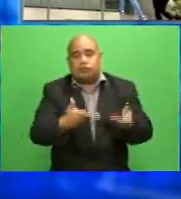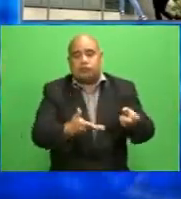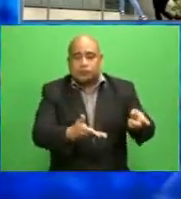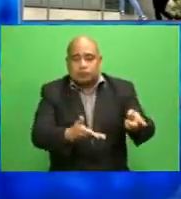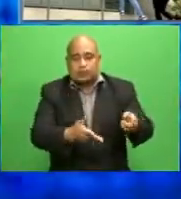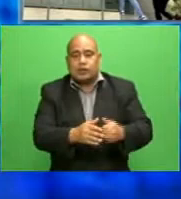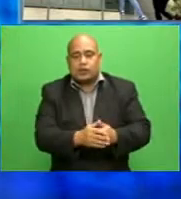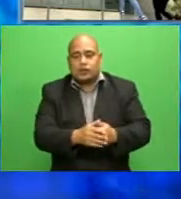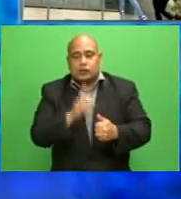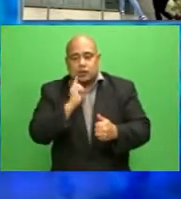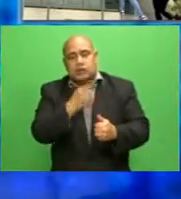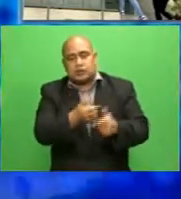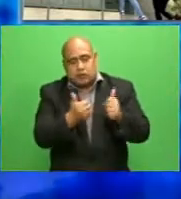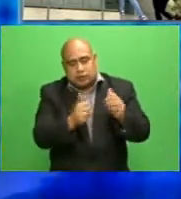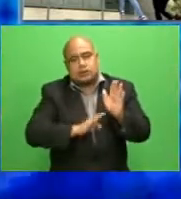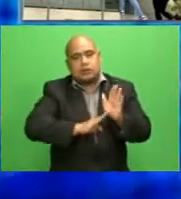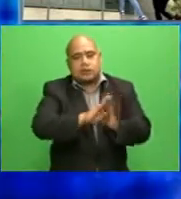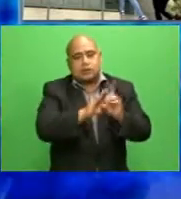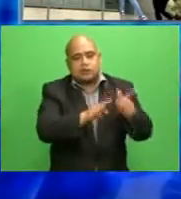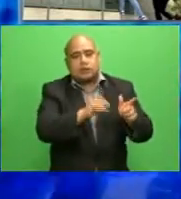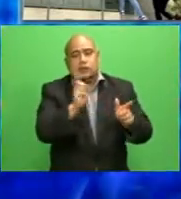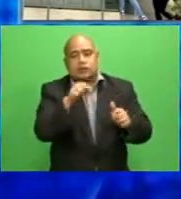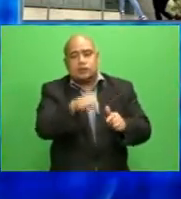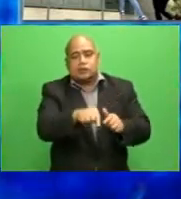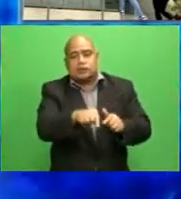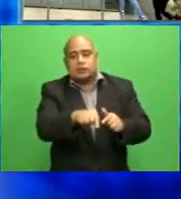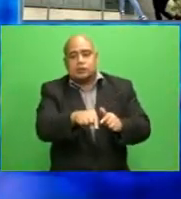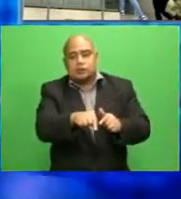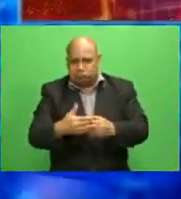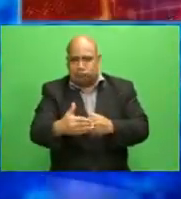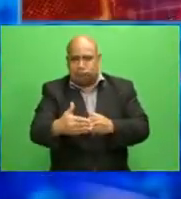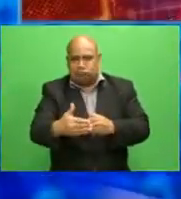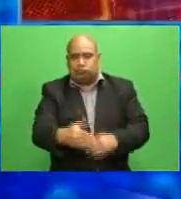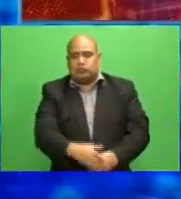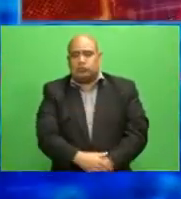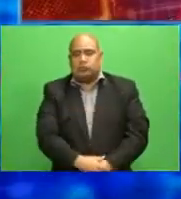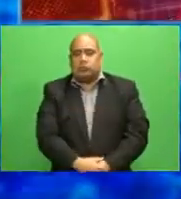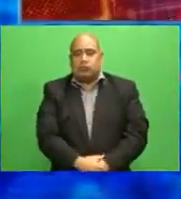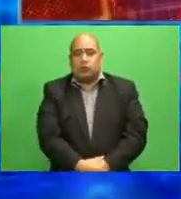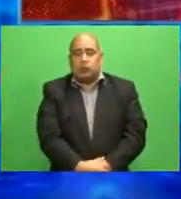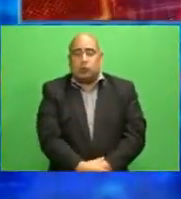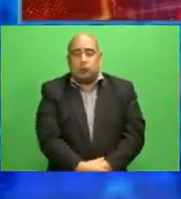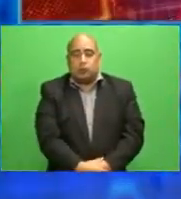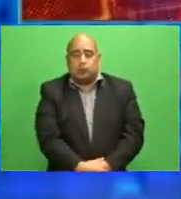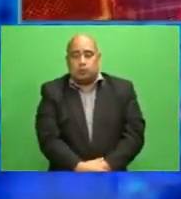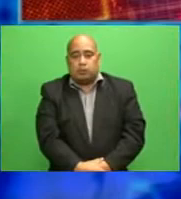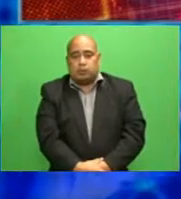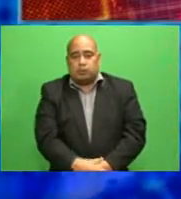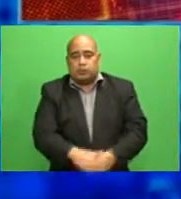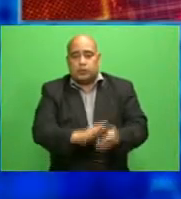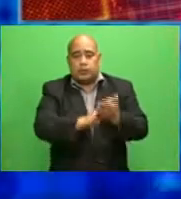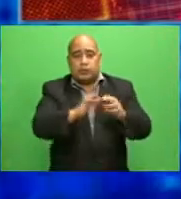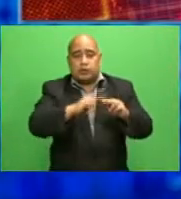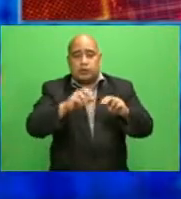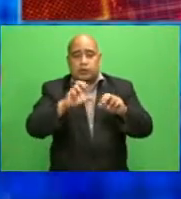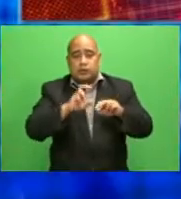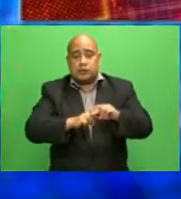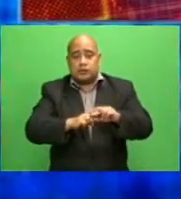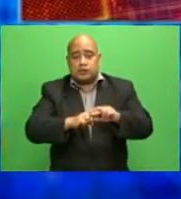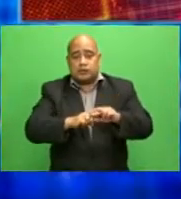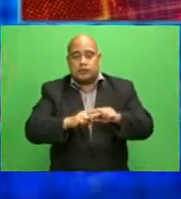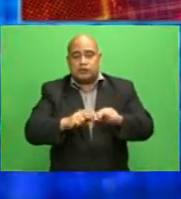accelerate store closures, although trade has revived as lockdown eased. Sadifa from HFC Bank joins us now with the latest from the money